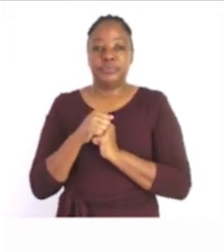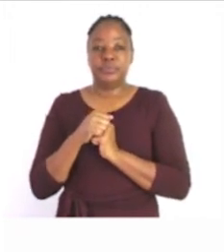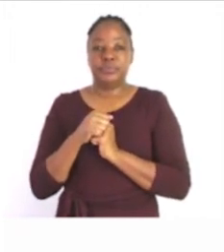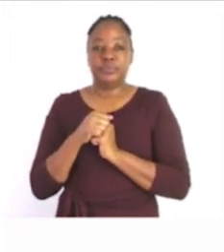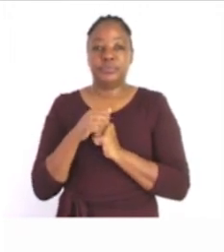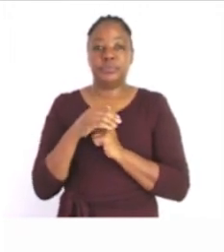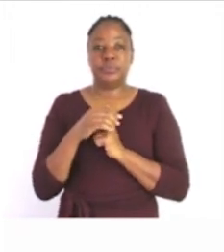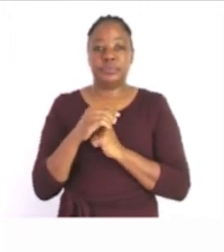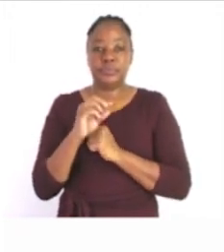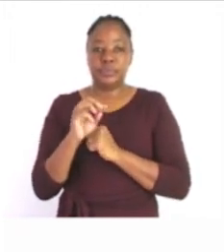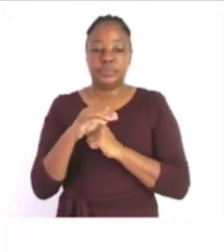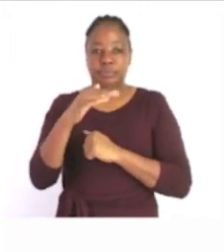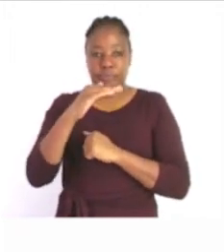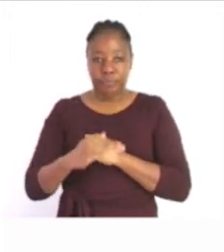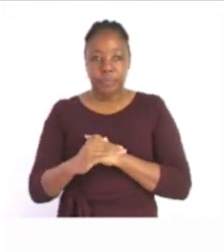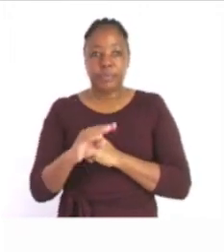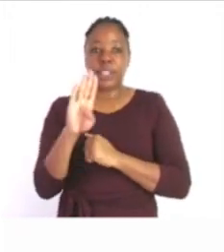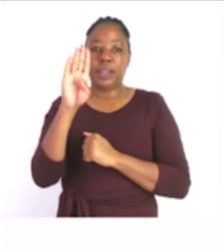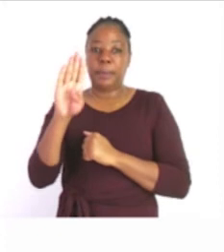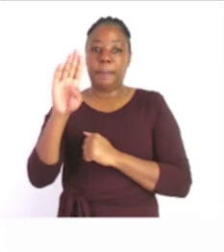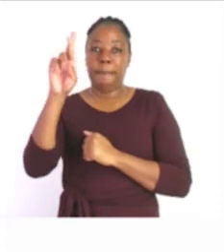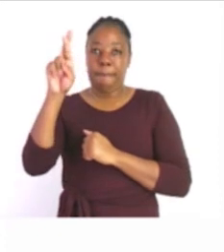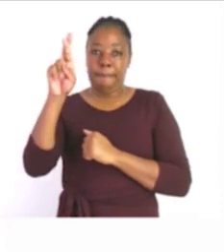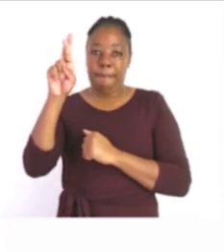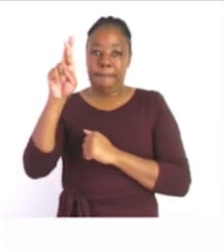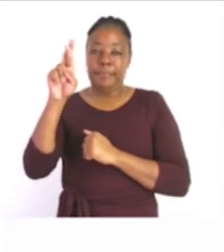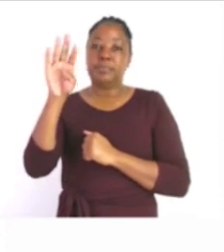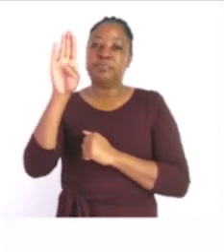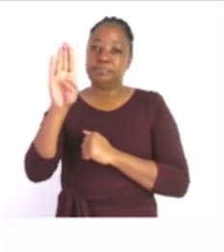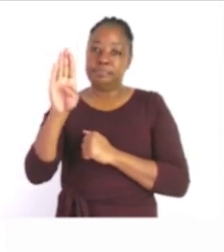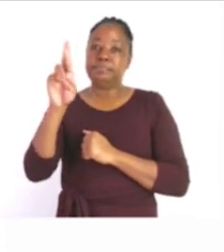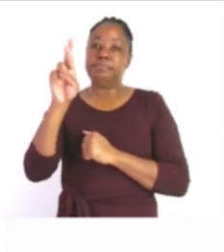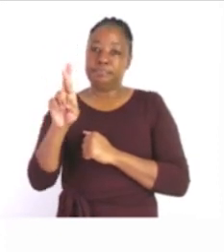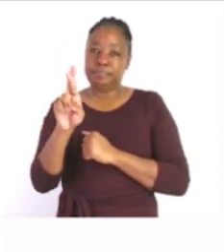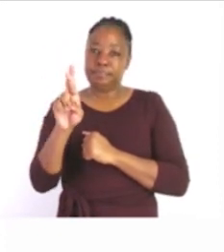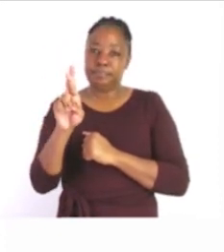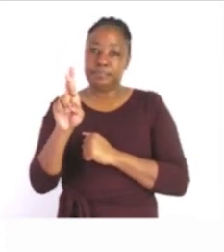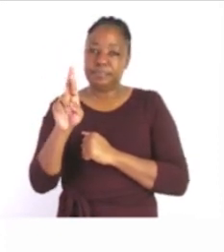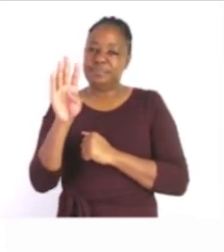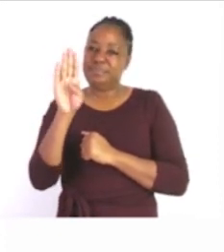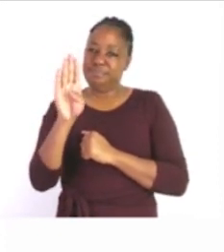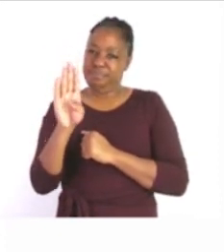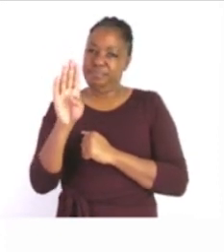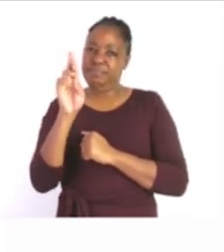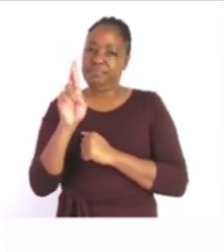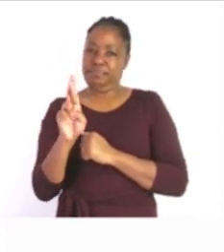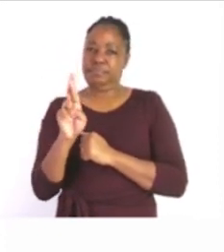sound brr. Let's say the sound together, brr. One more